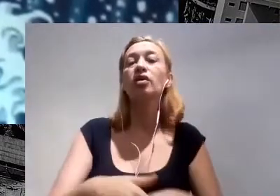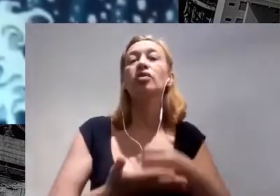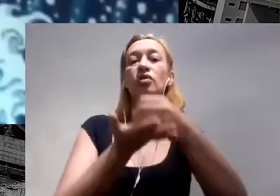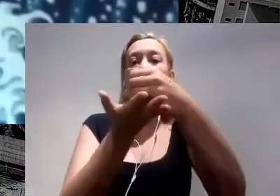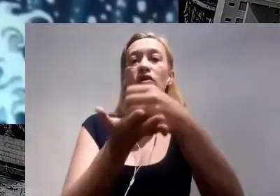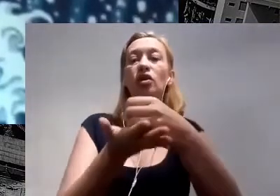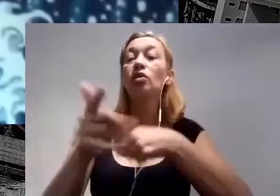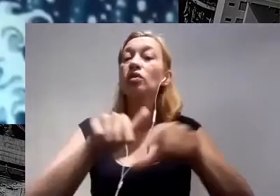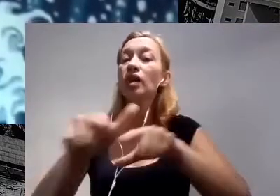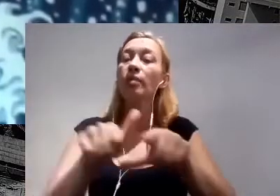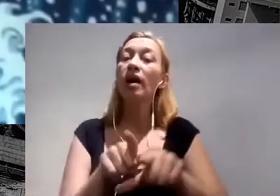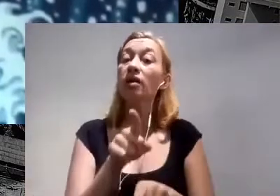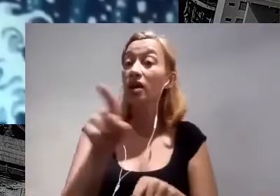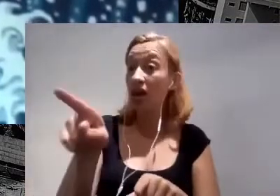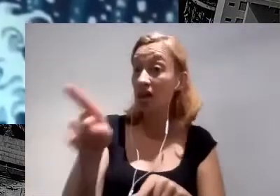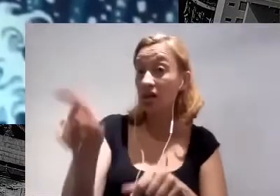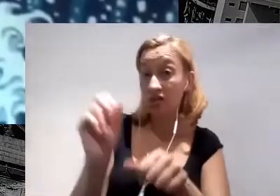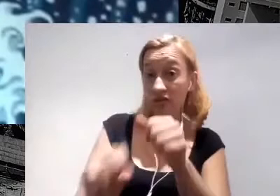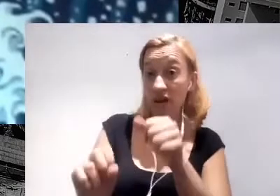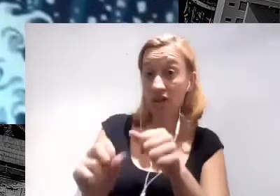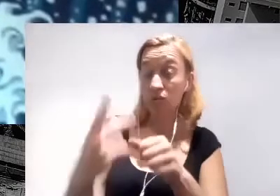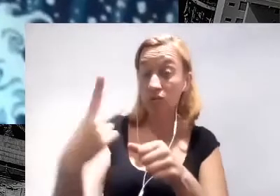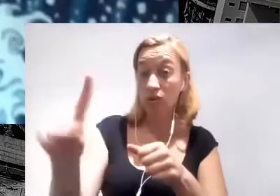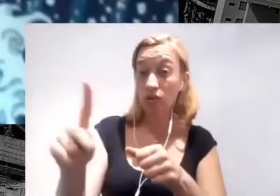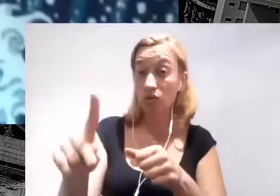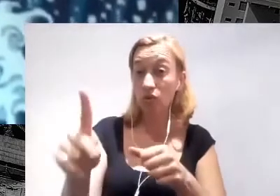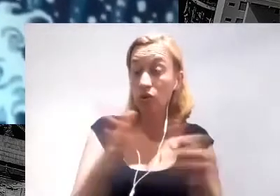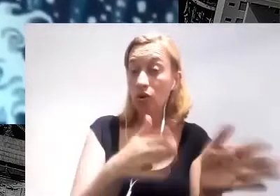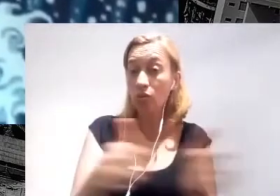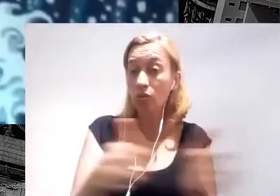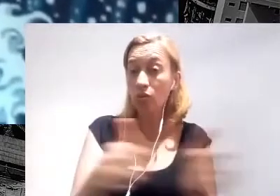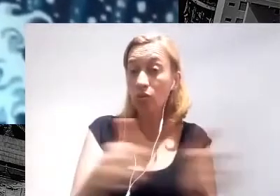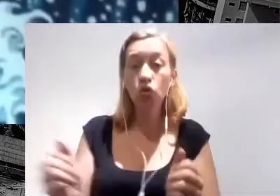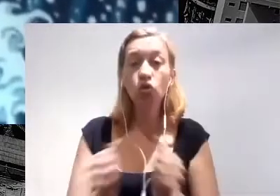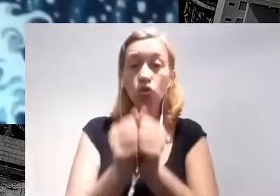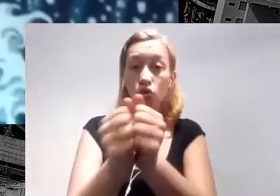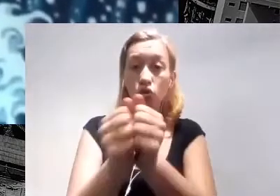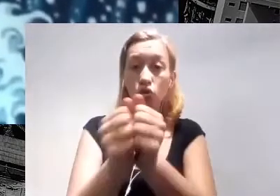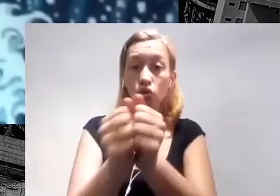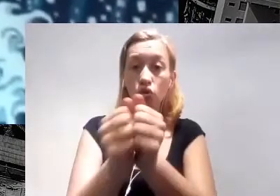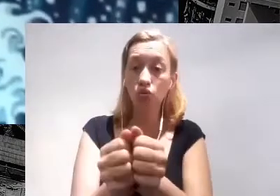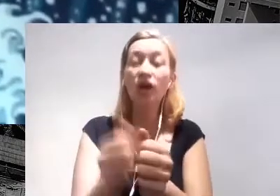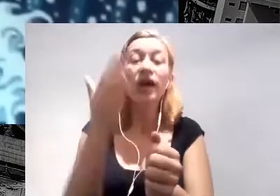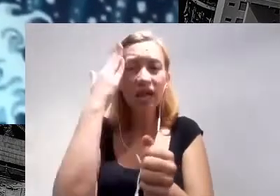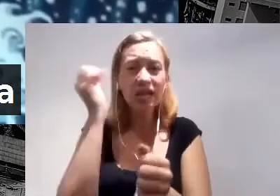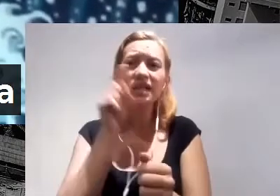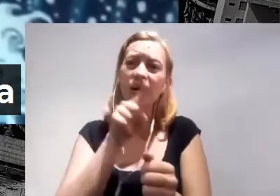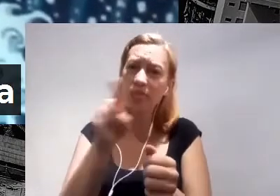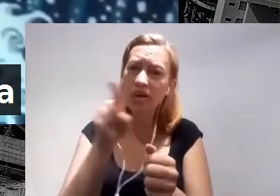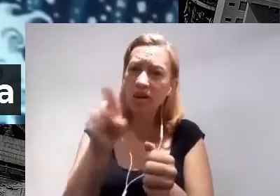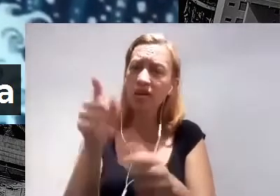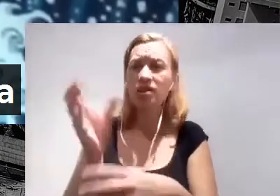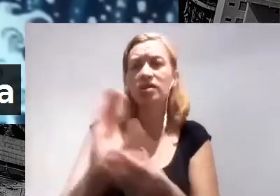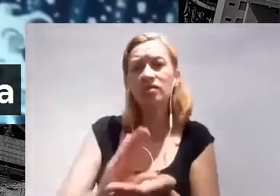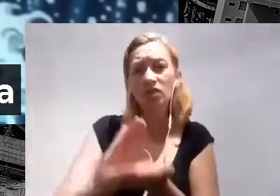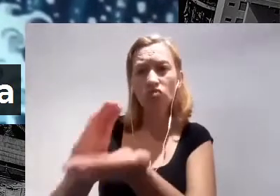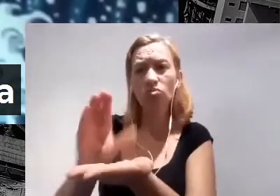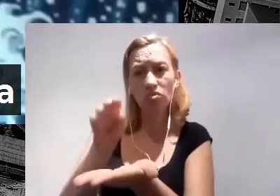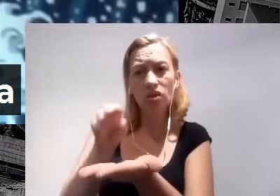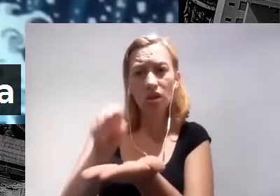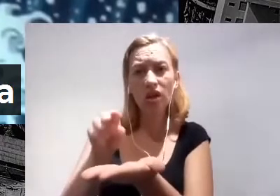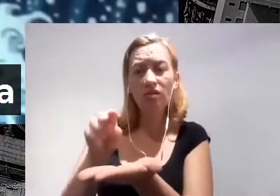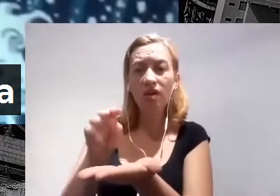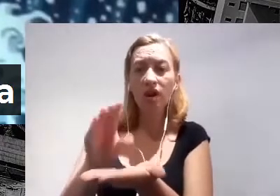around soil health, they know that these types of investments are not only increasing the yields for these farmers and therefore